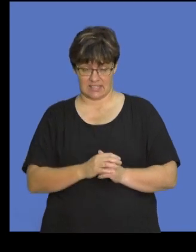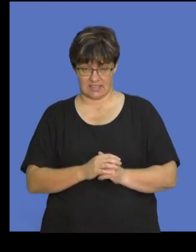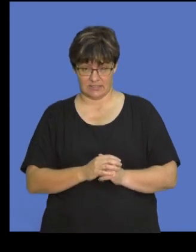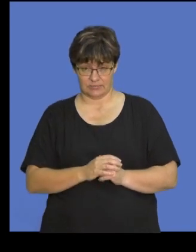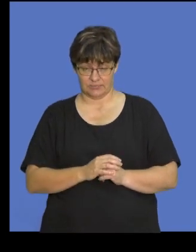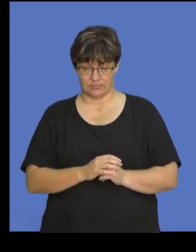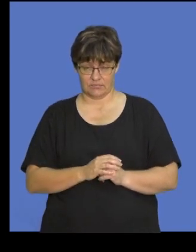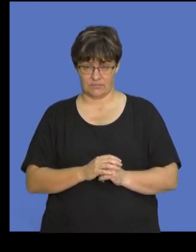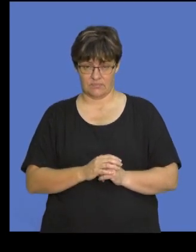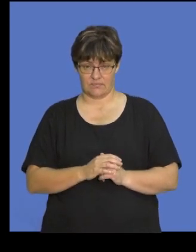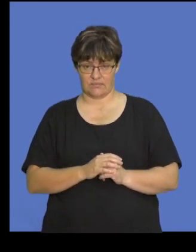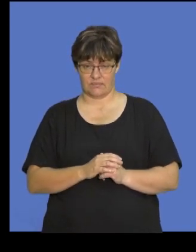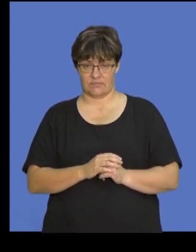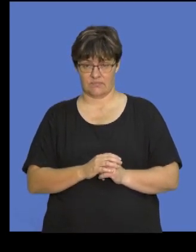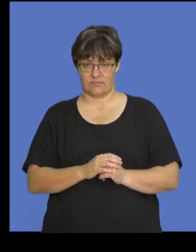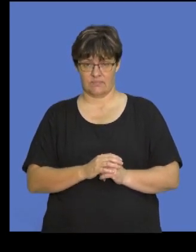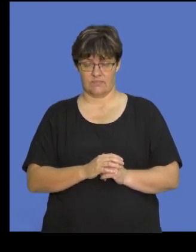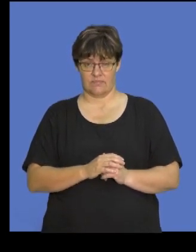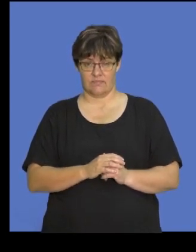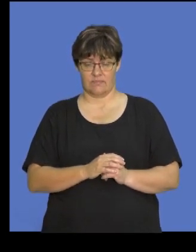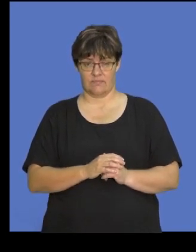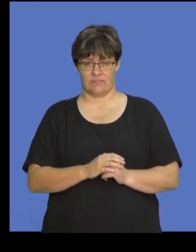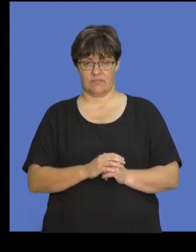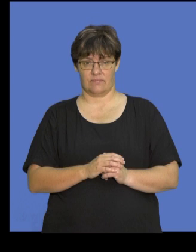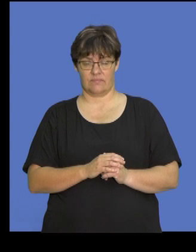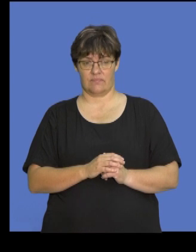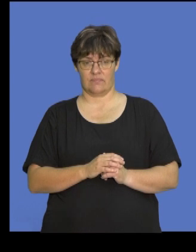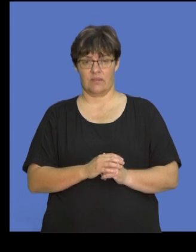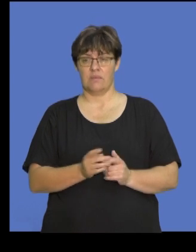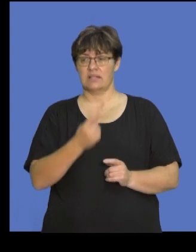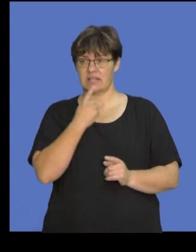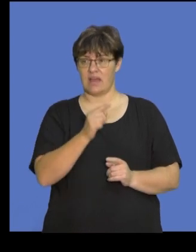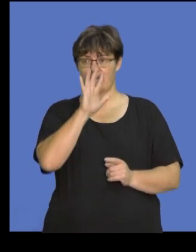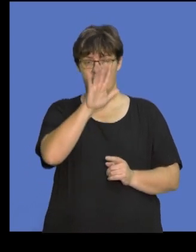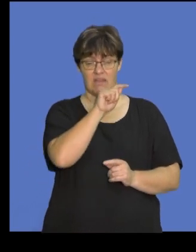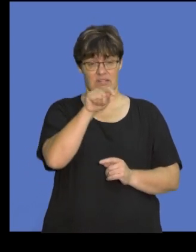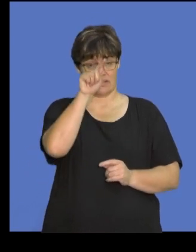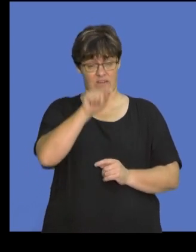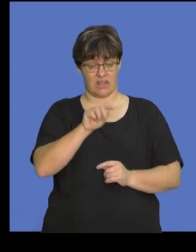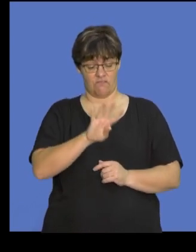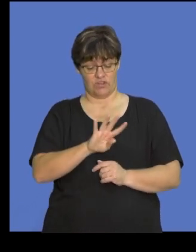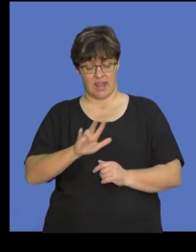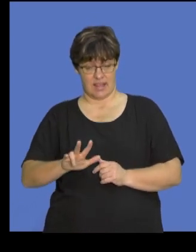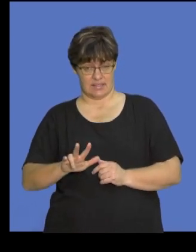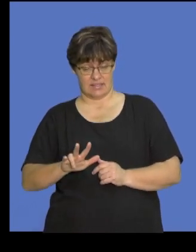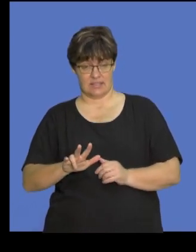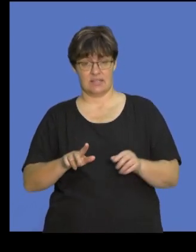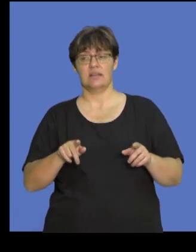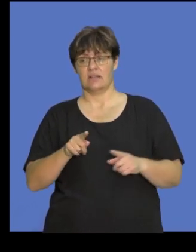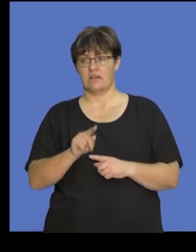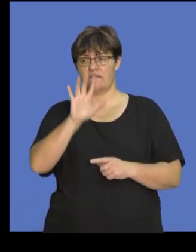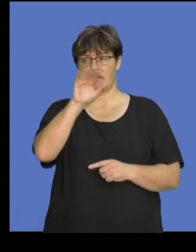4, and I'm going to then divide this by 48. And I'm going to say 5 divided by